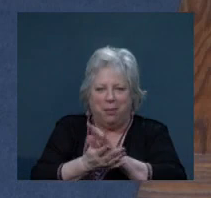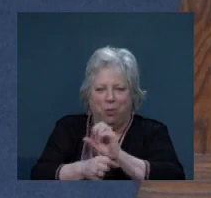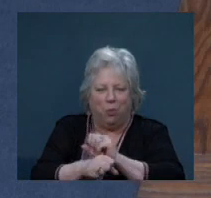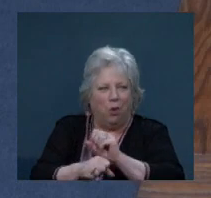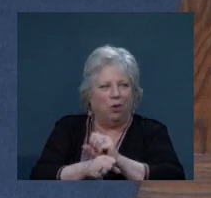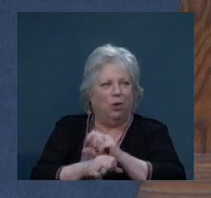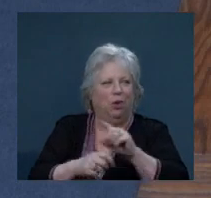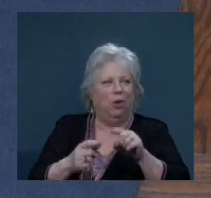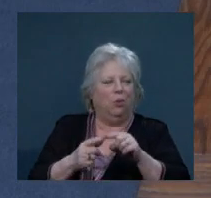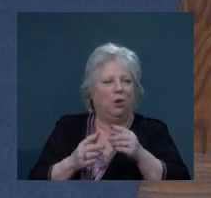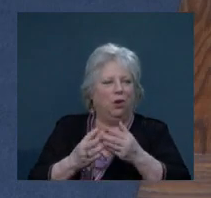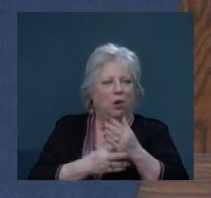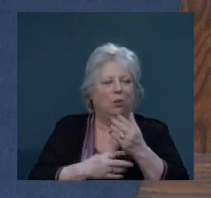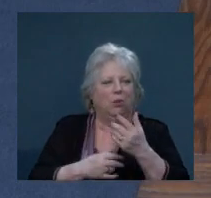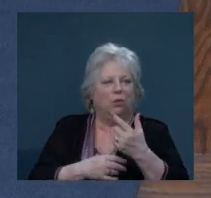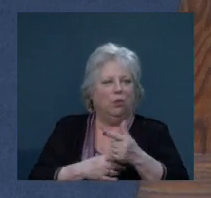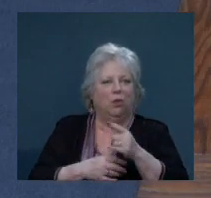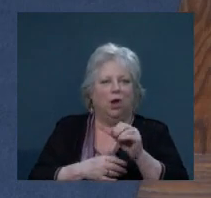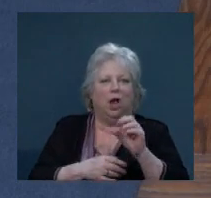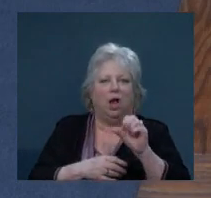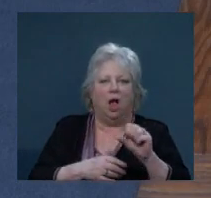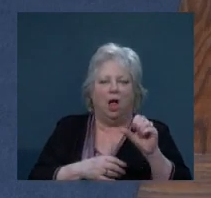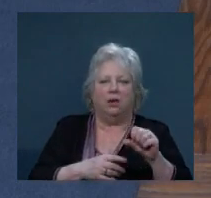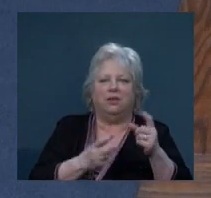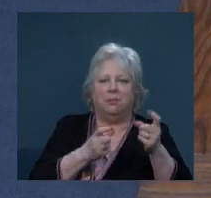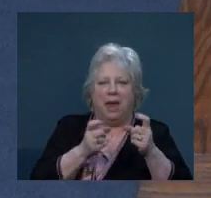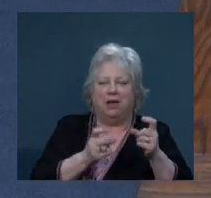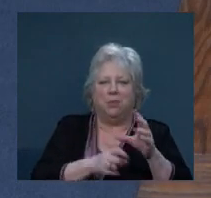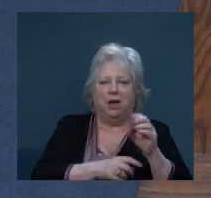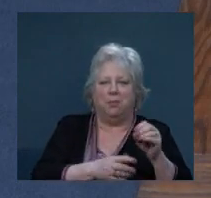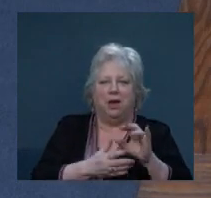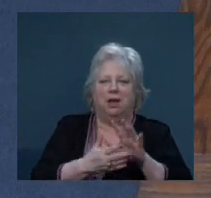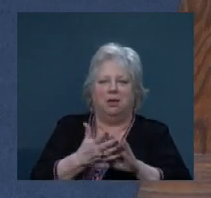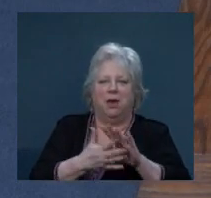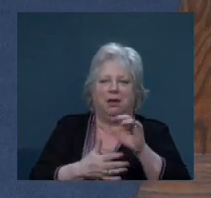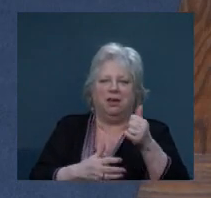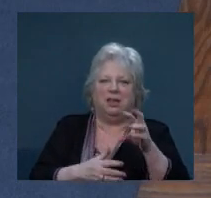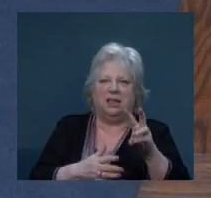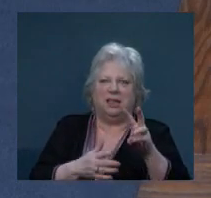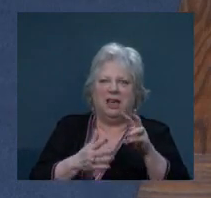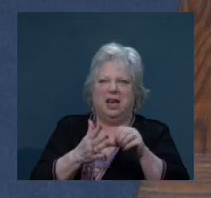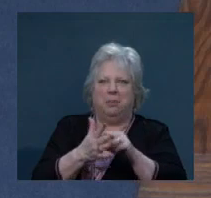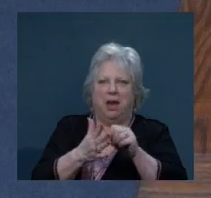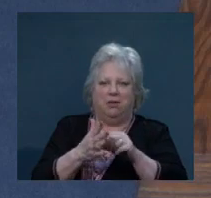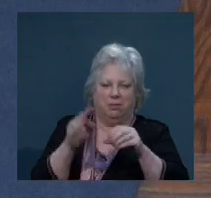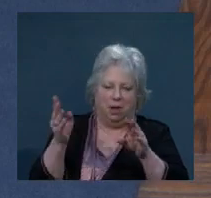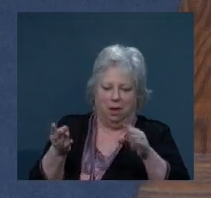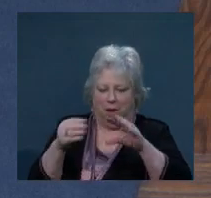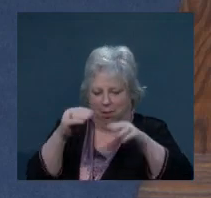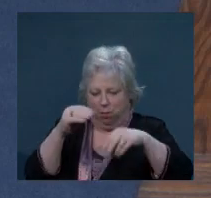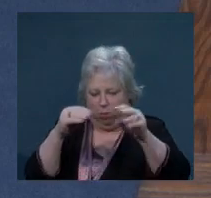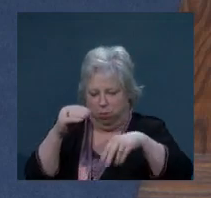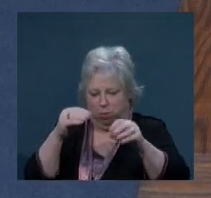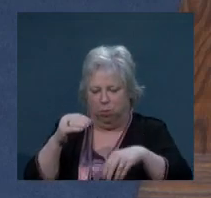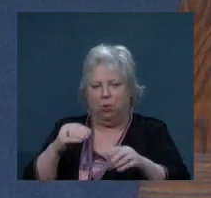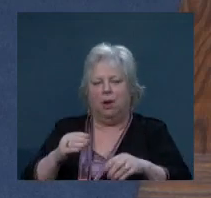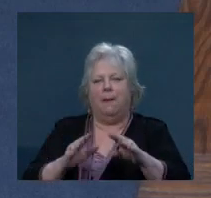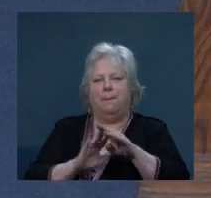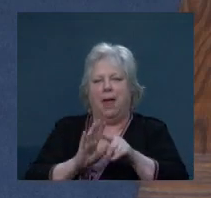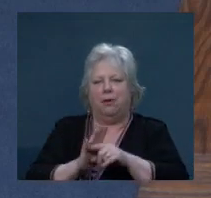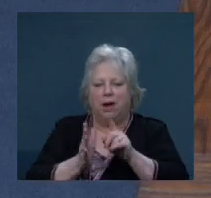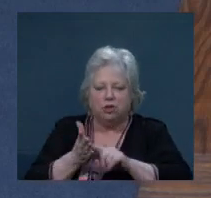you go through Goss management, it's about 16 pages. Thorough background checks, credit